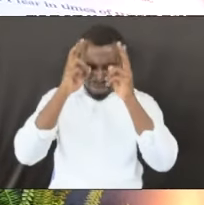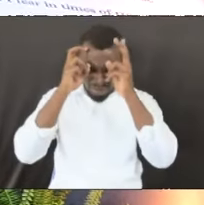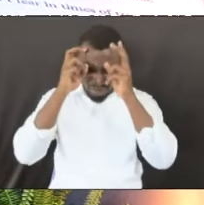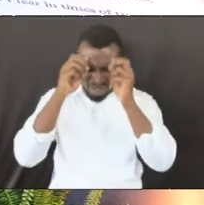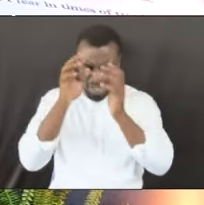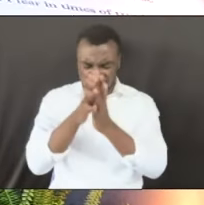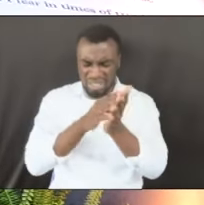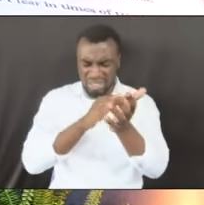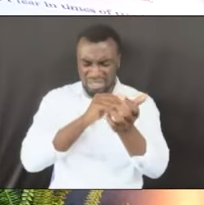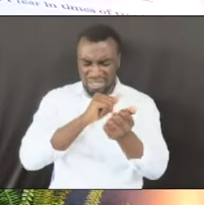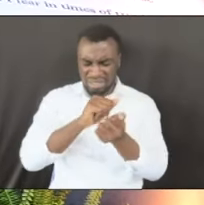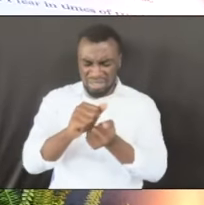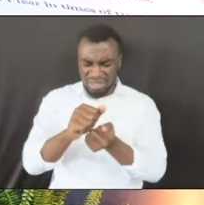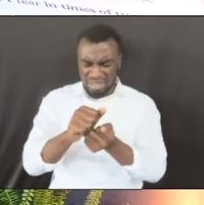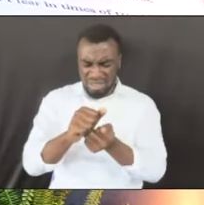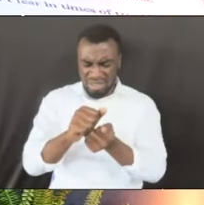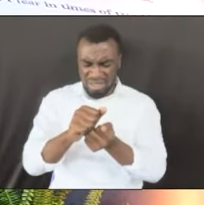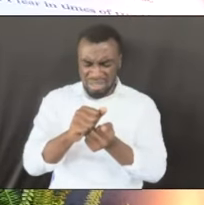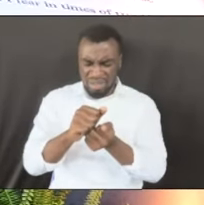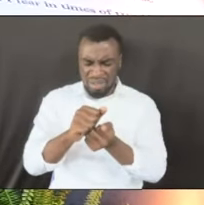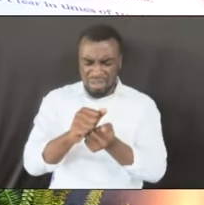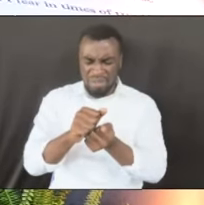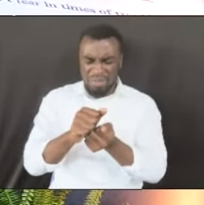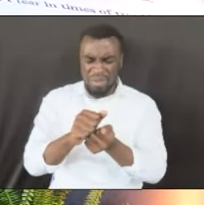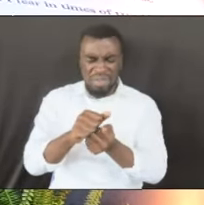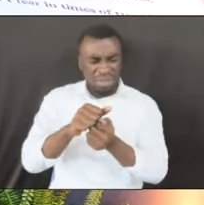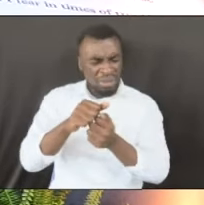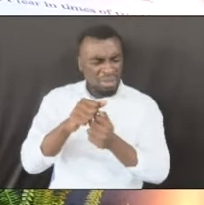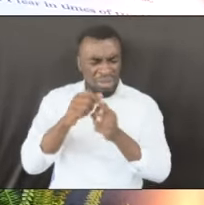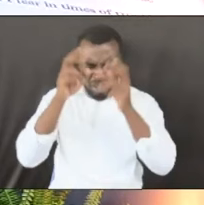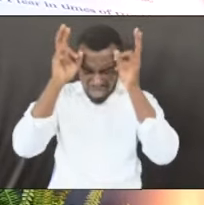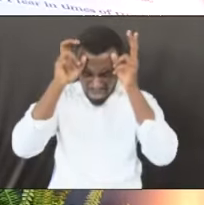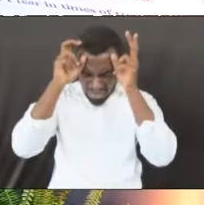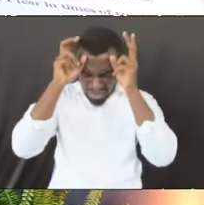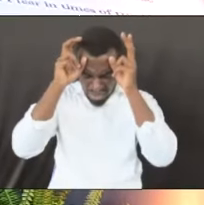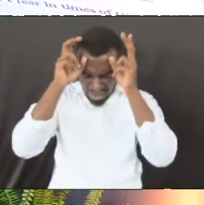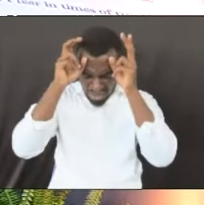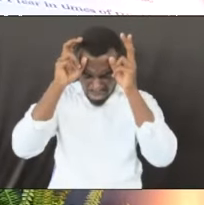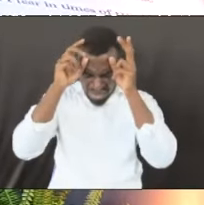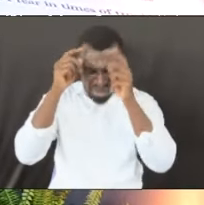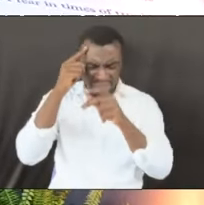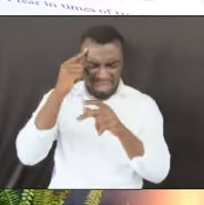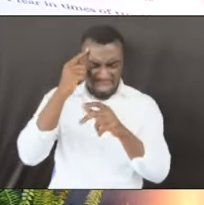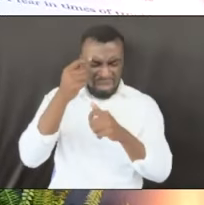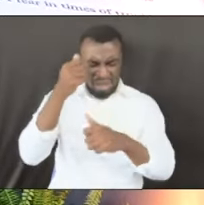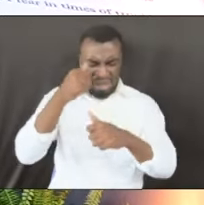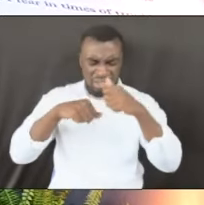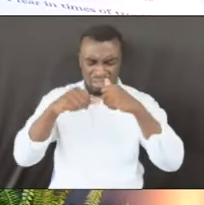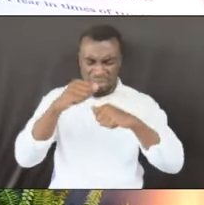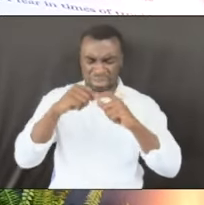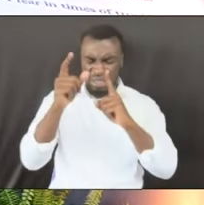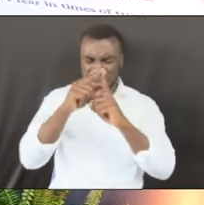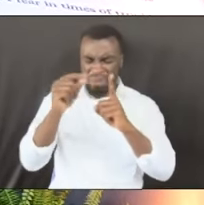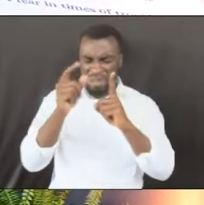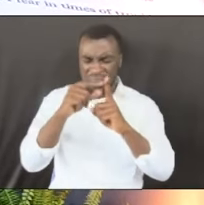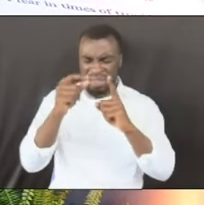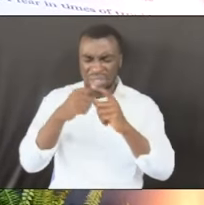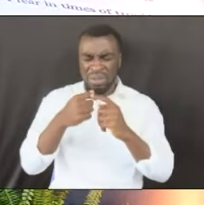midst. Break the chains of wickedness in thoughts, words, and actions. Set us